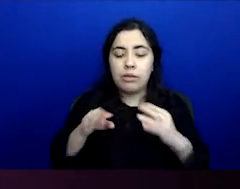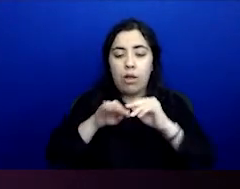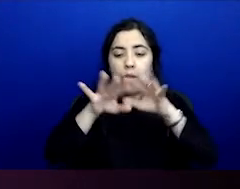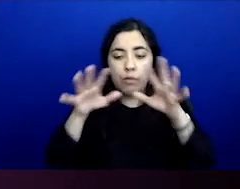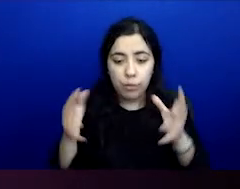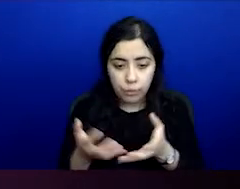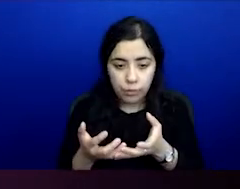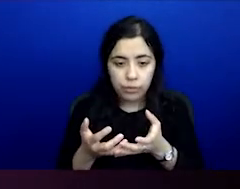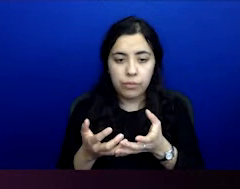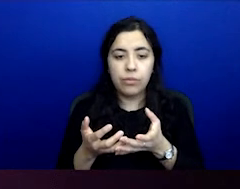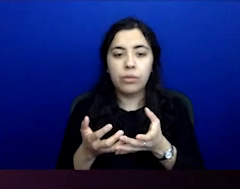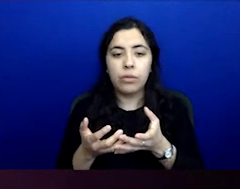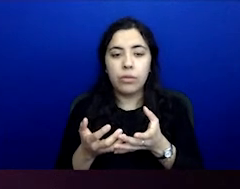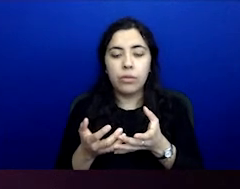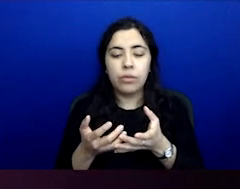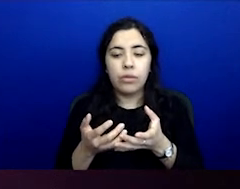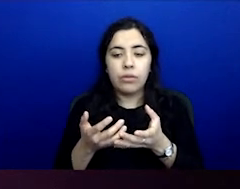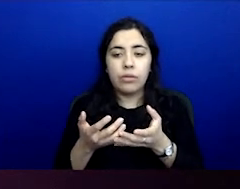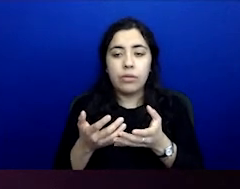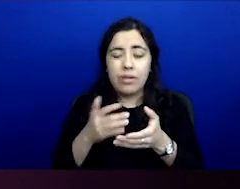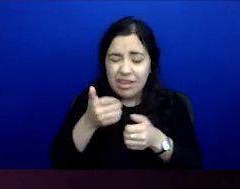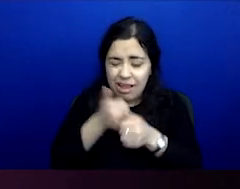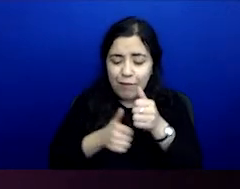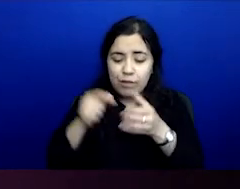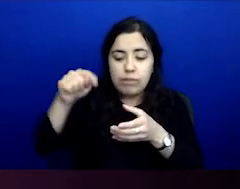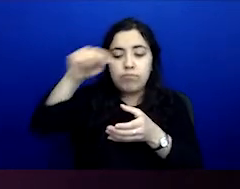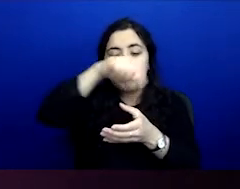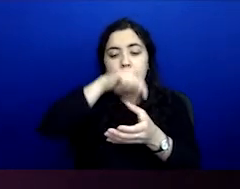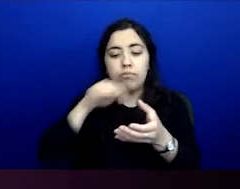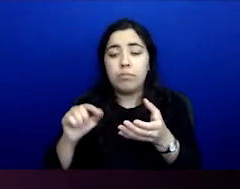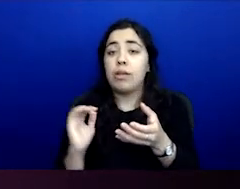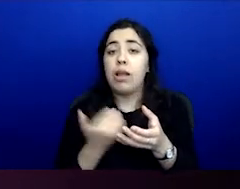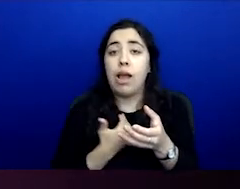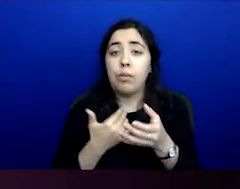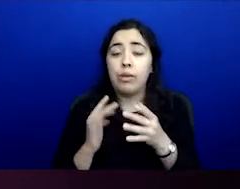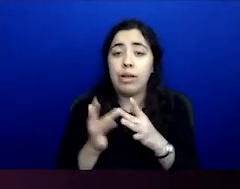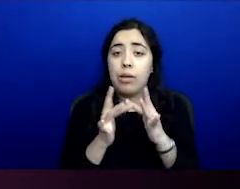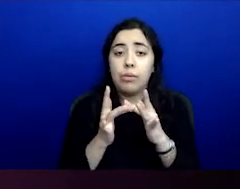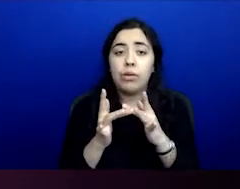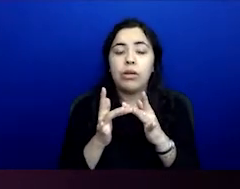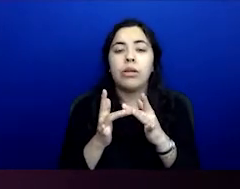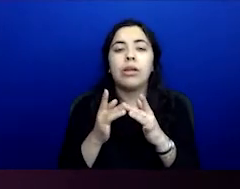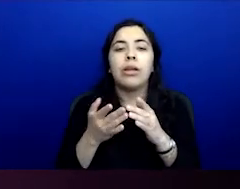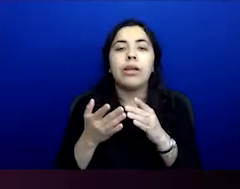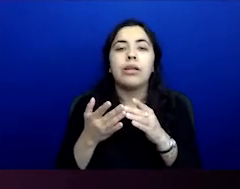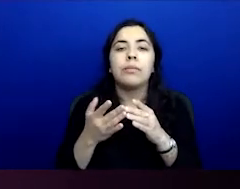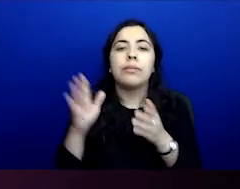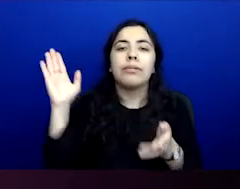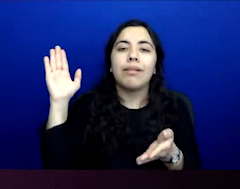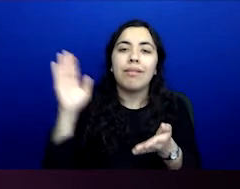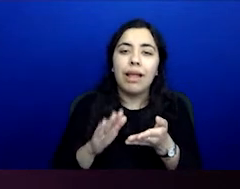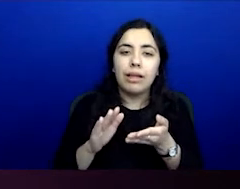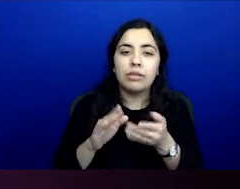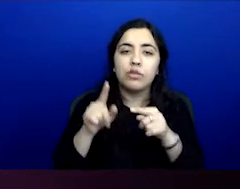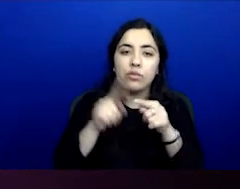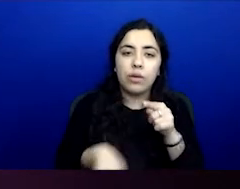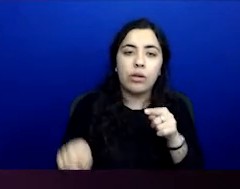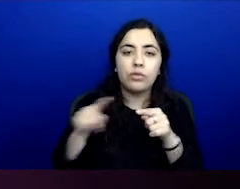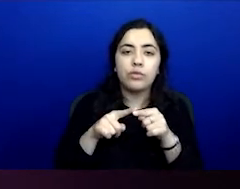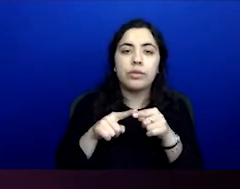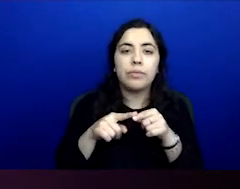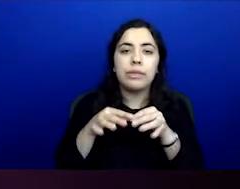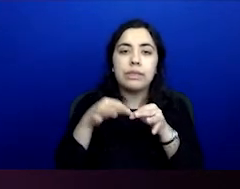at every edge in our network, and that decreases the round-trip latency between user in a browser, making a